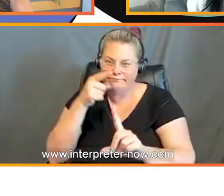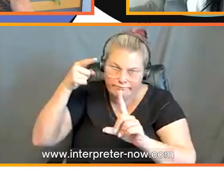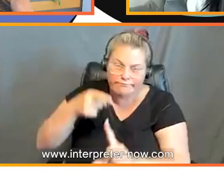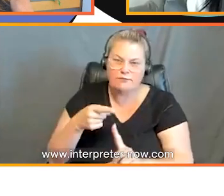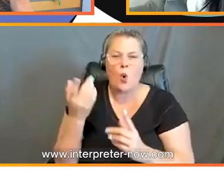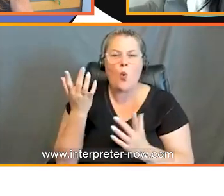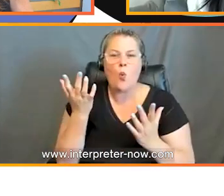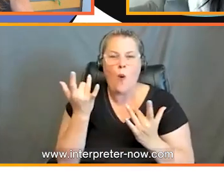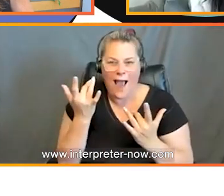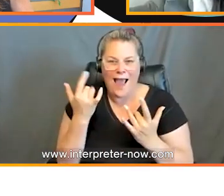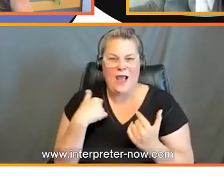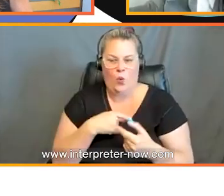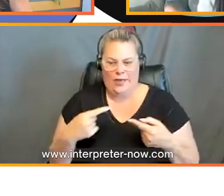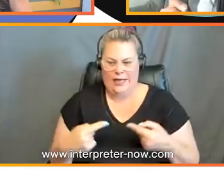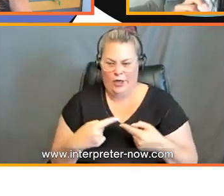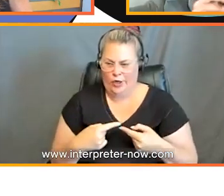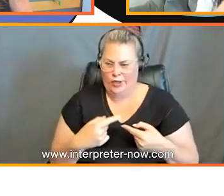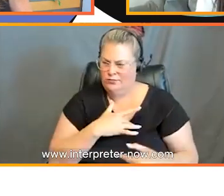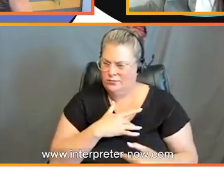leadership, because I think this is extremely important,